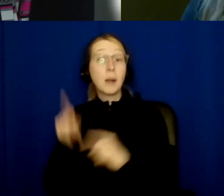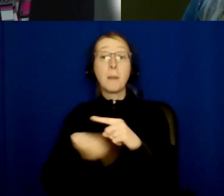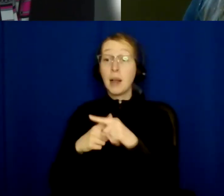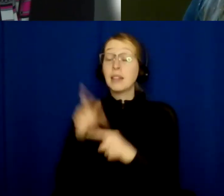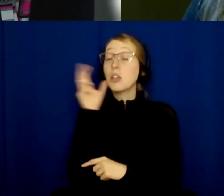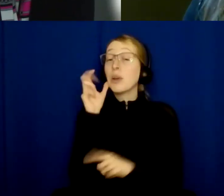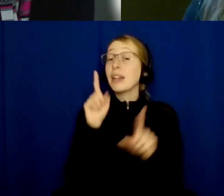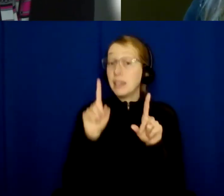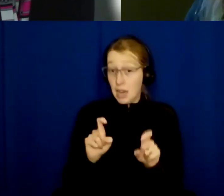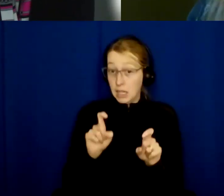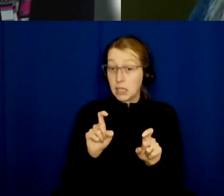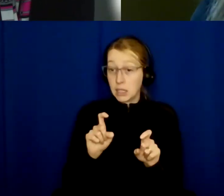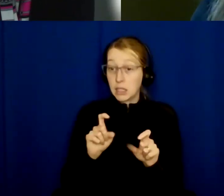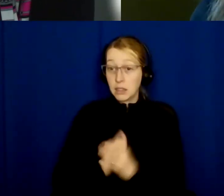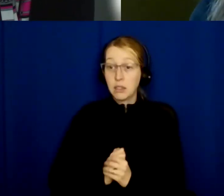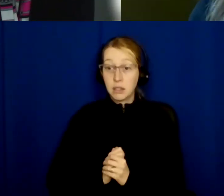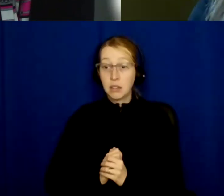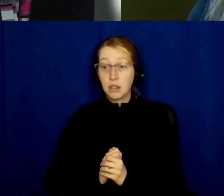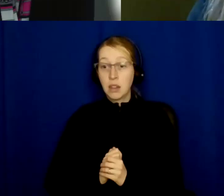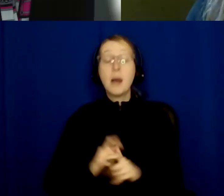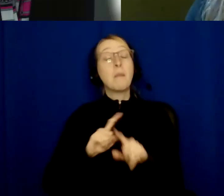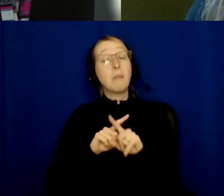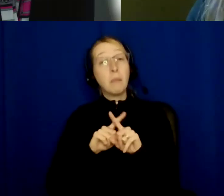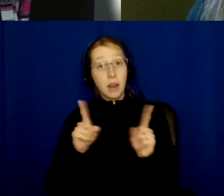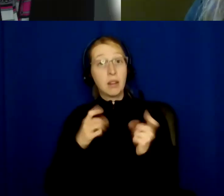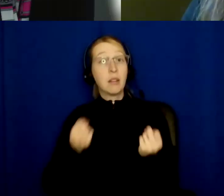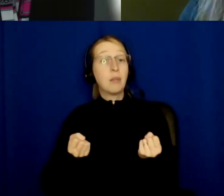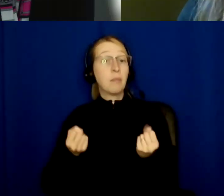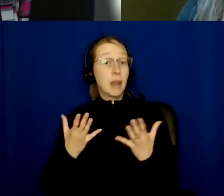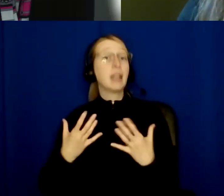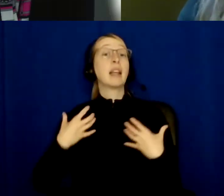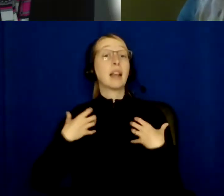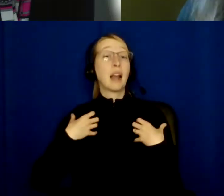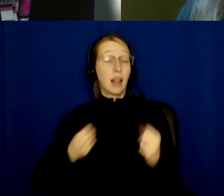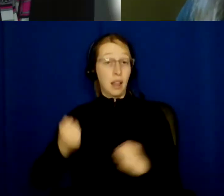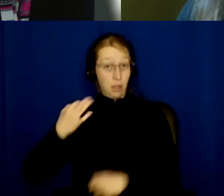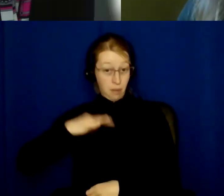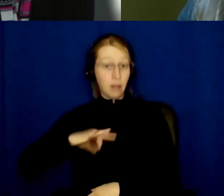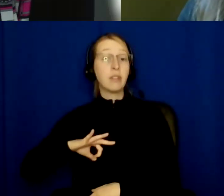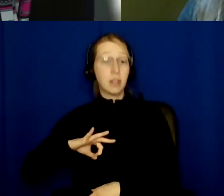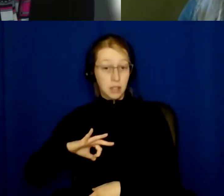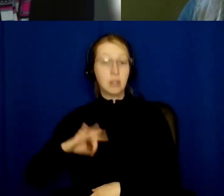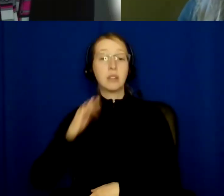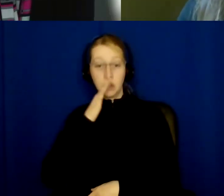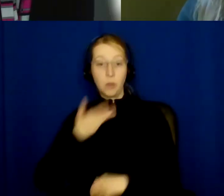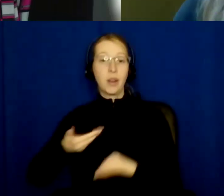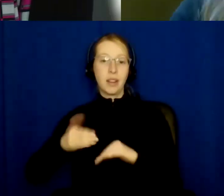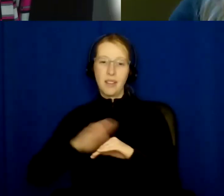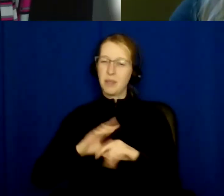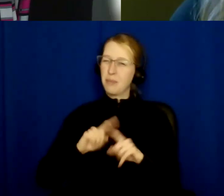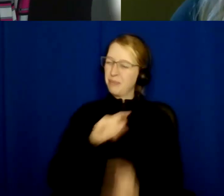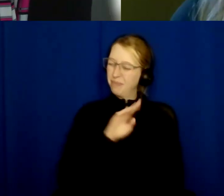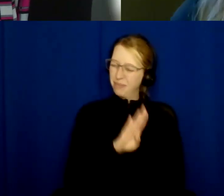But a lot of extended health will cover, but not BCMSP, to my